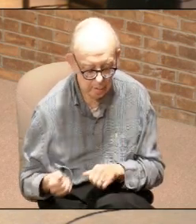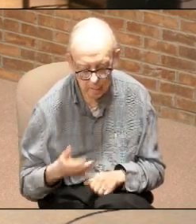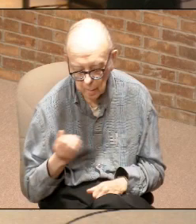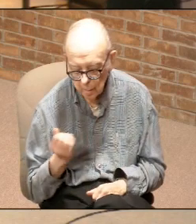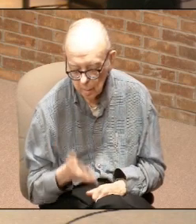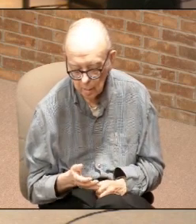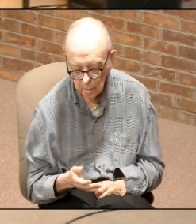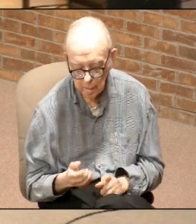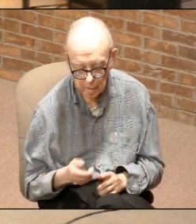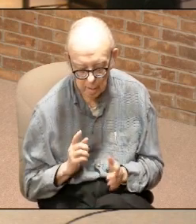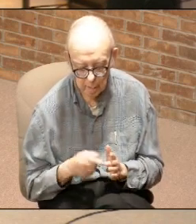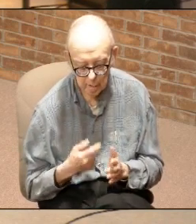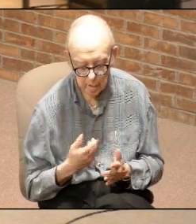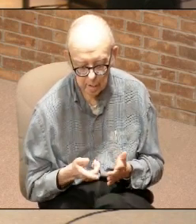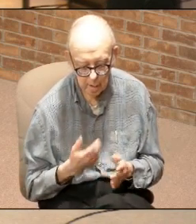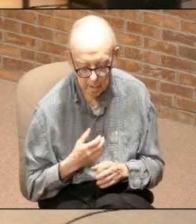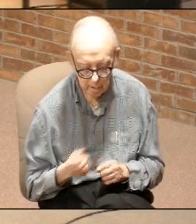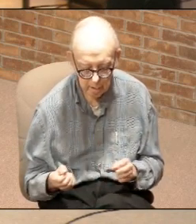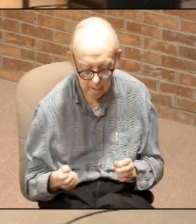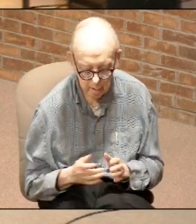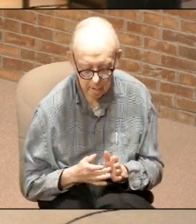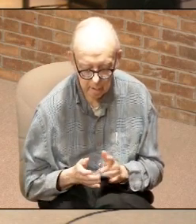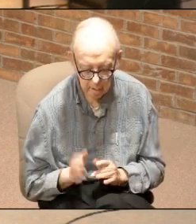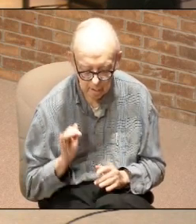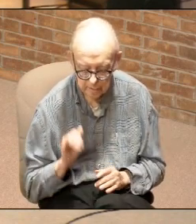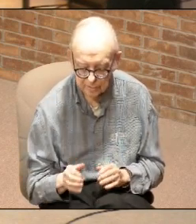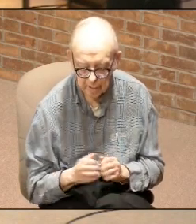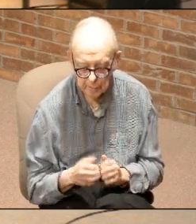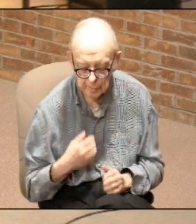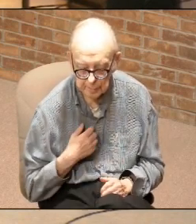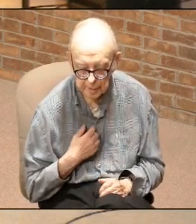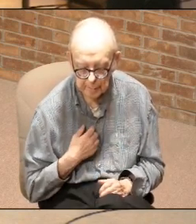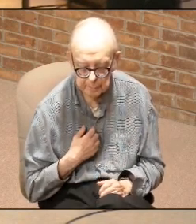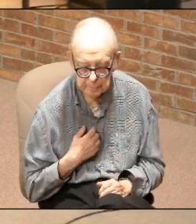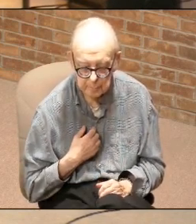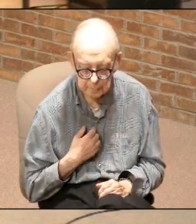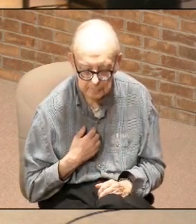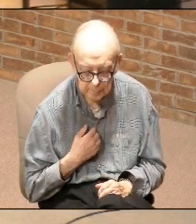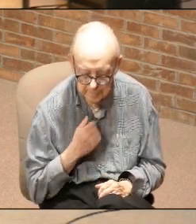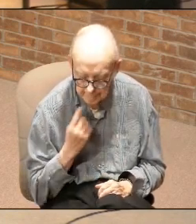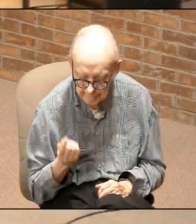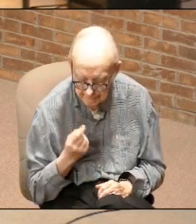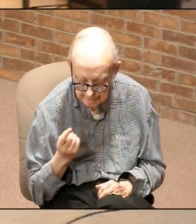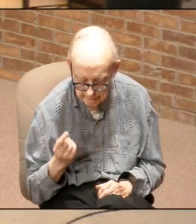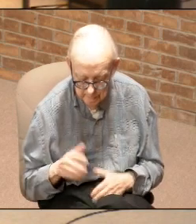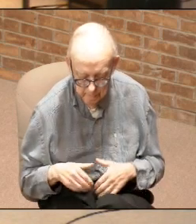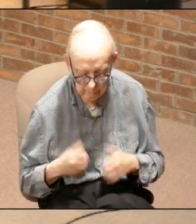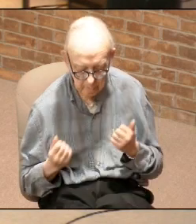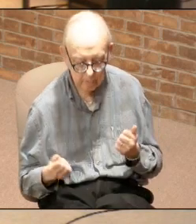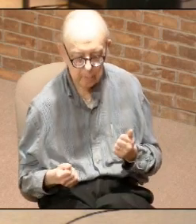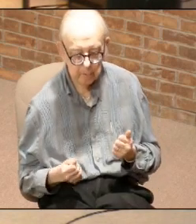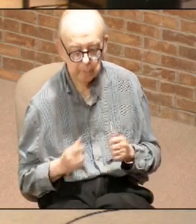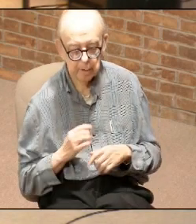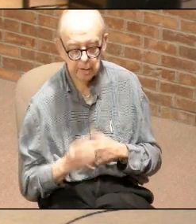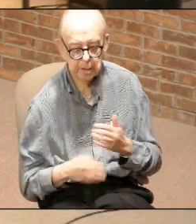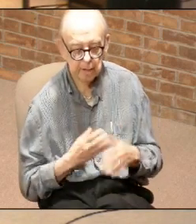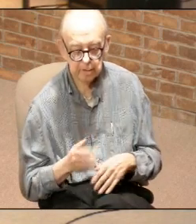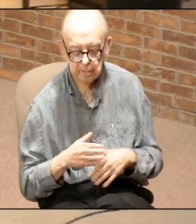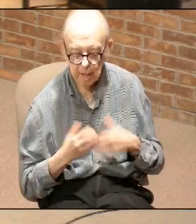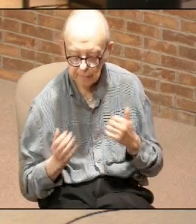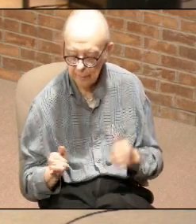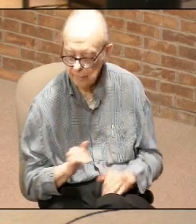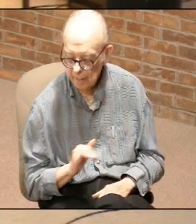forsake you from the moment i'm saved jesus is going to stay with me not only in this life but in the next life too